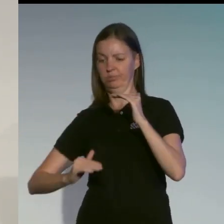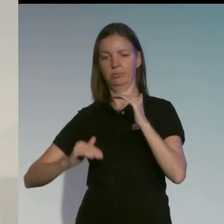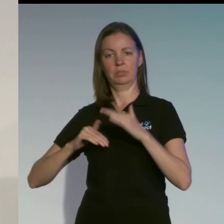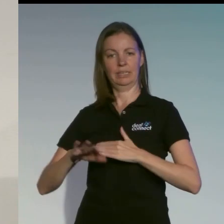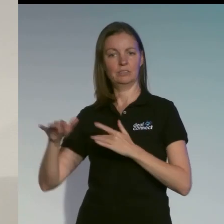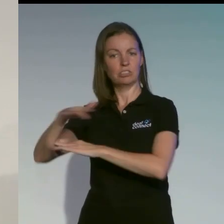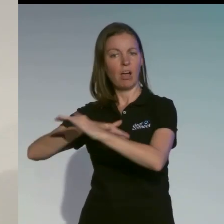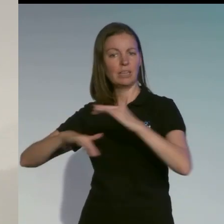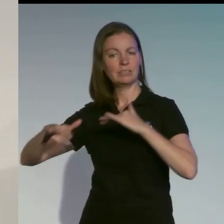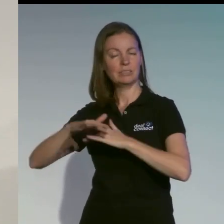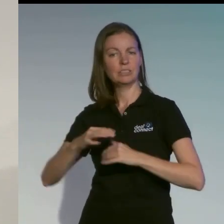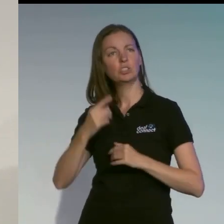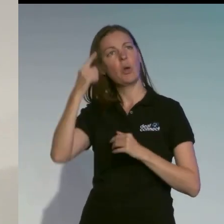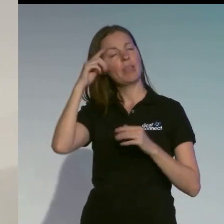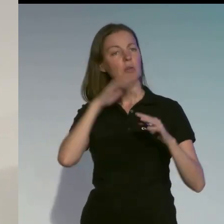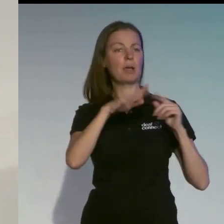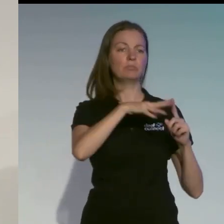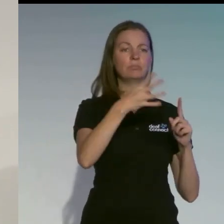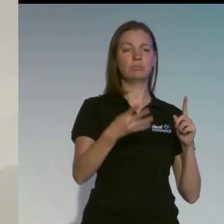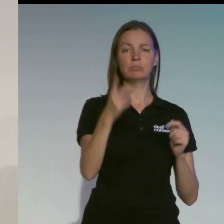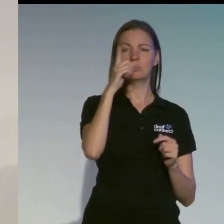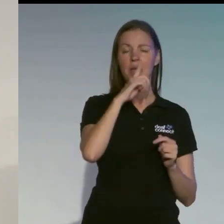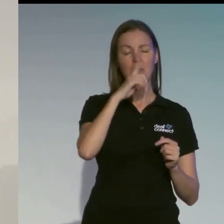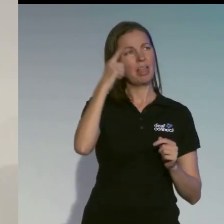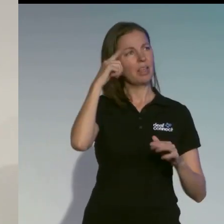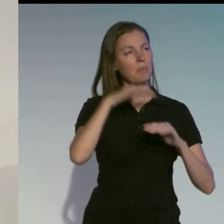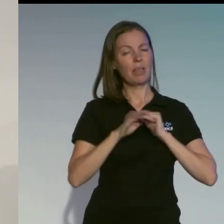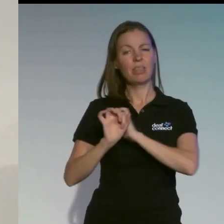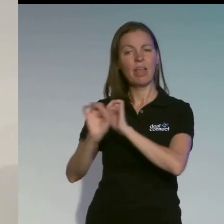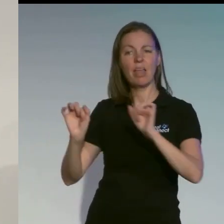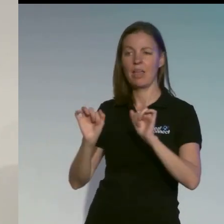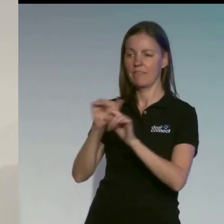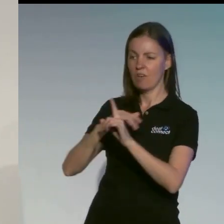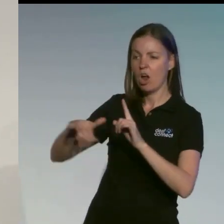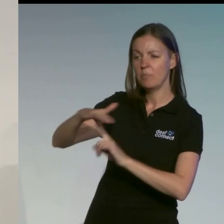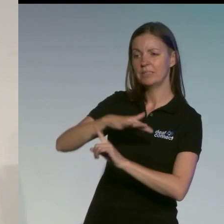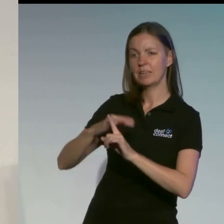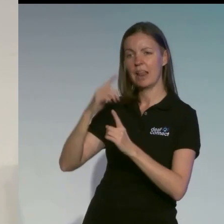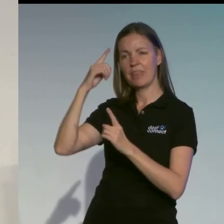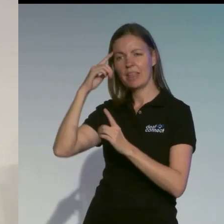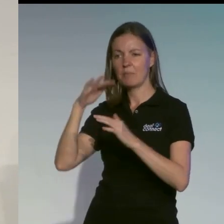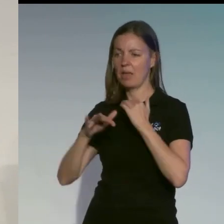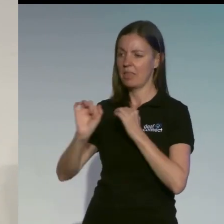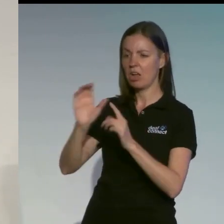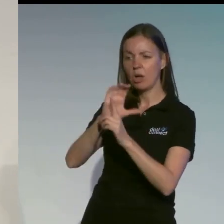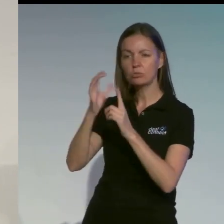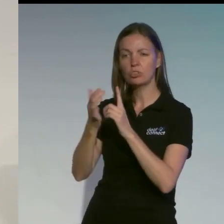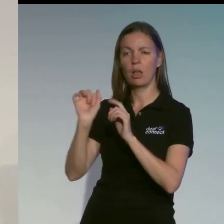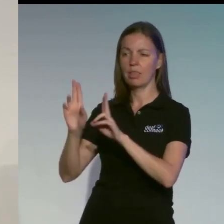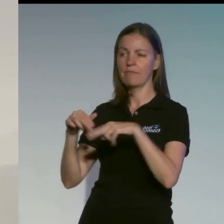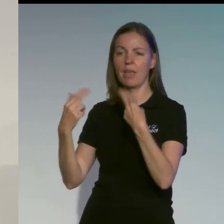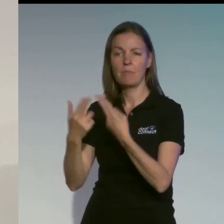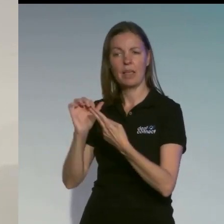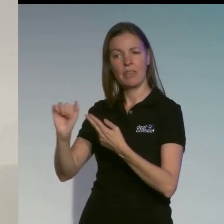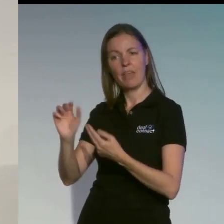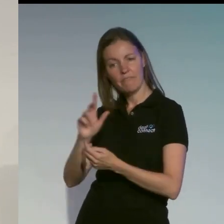though, I think about this environment in which they're in, and I think about the protective factors for them. Their culture, their family, and